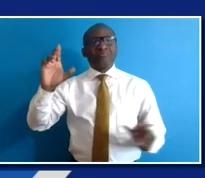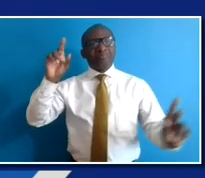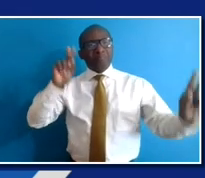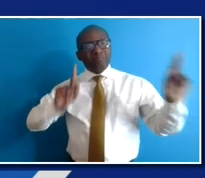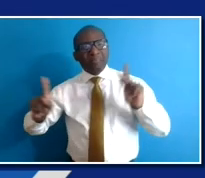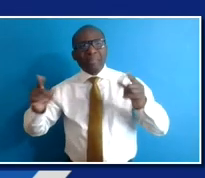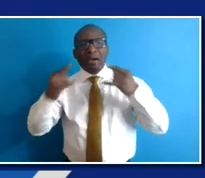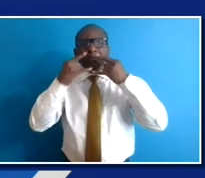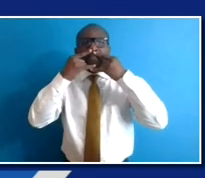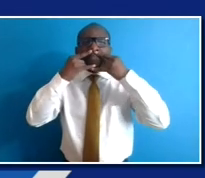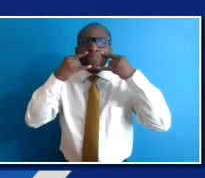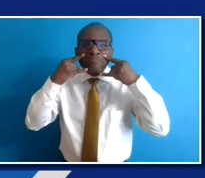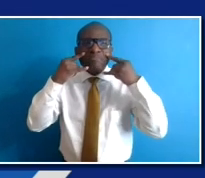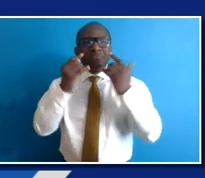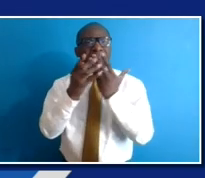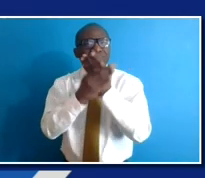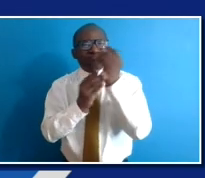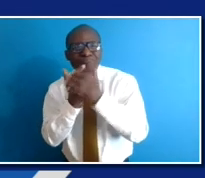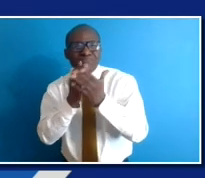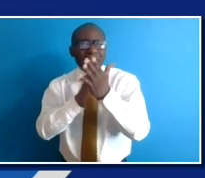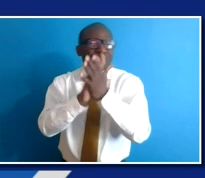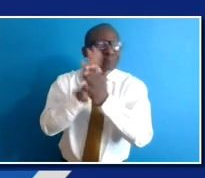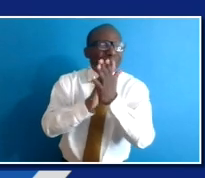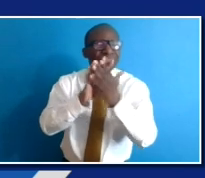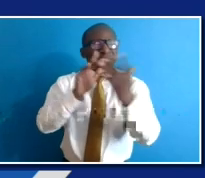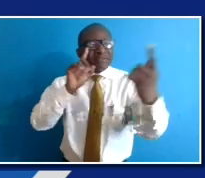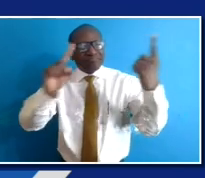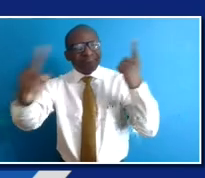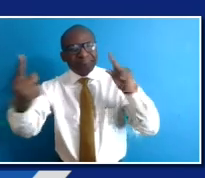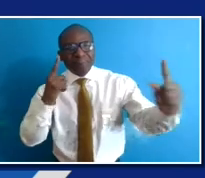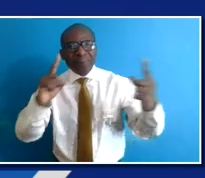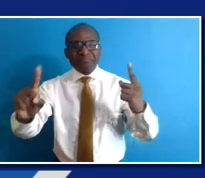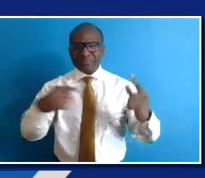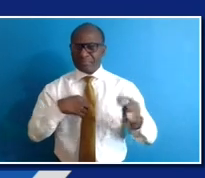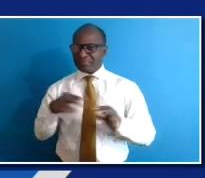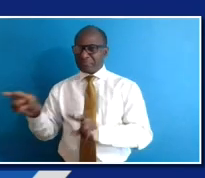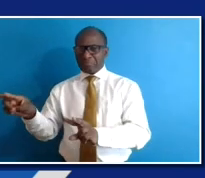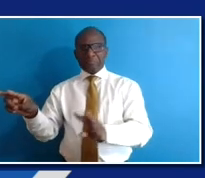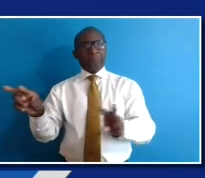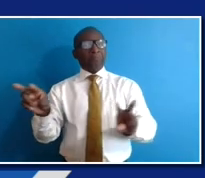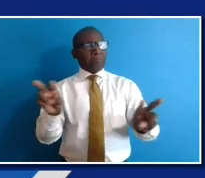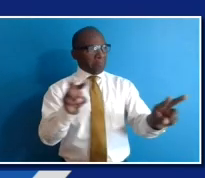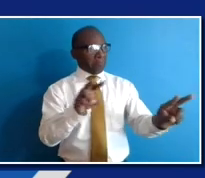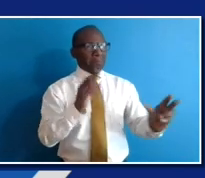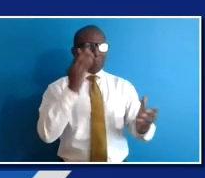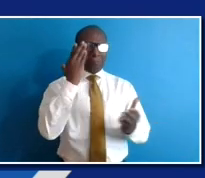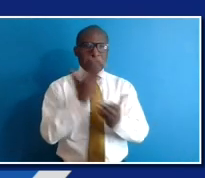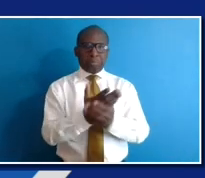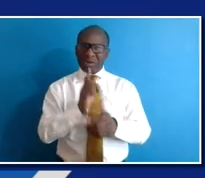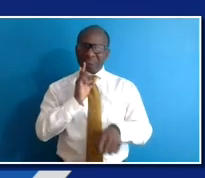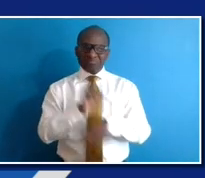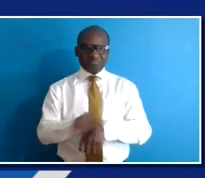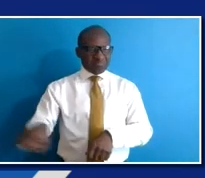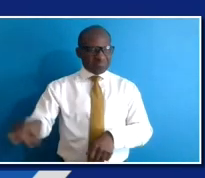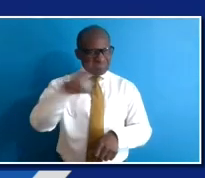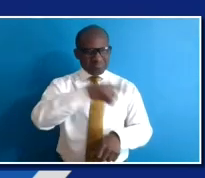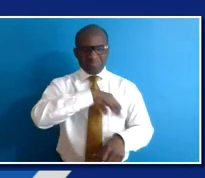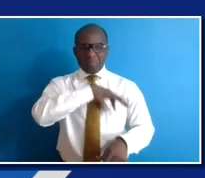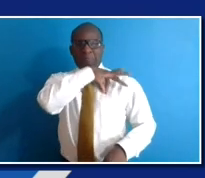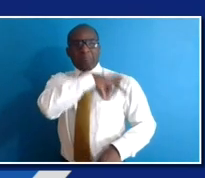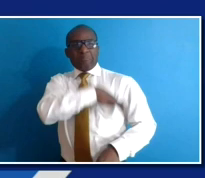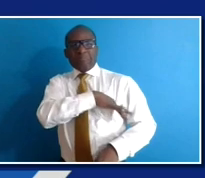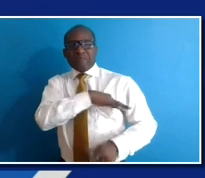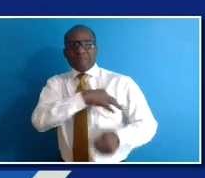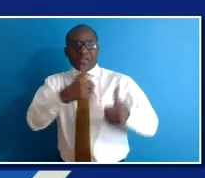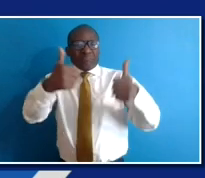closed, we're seeing some benefit from that sacrifice, which is the flattening out of fatalities and the flattening out of the disease. All of this is